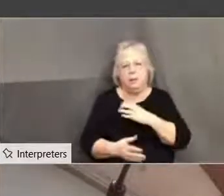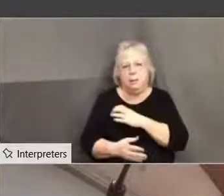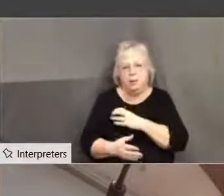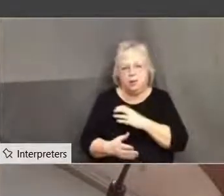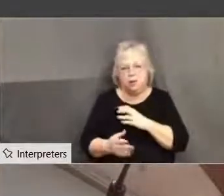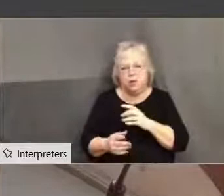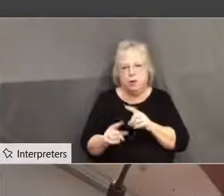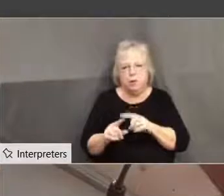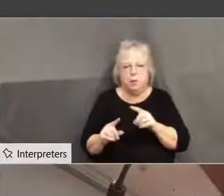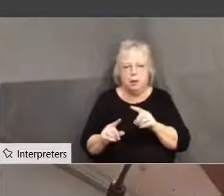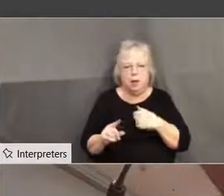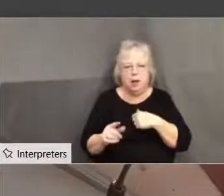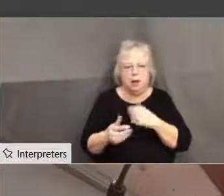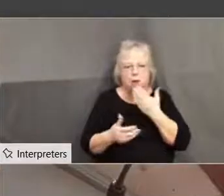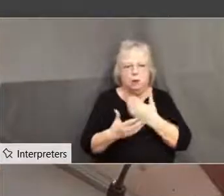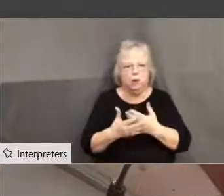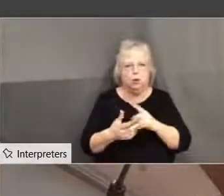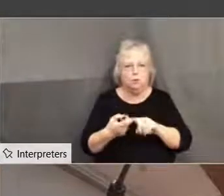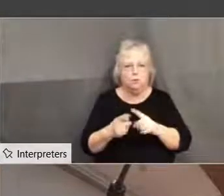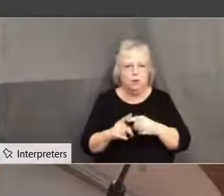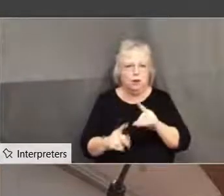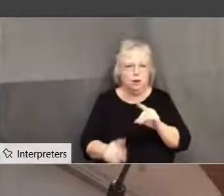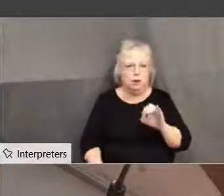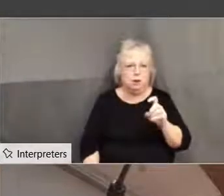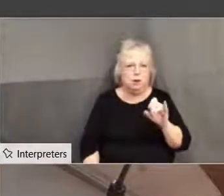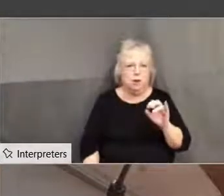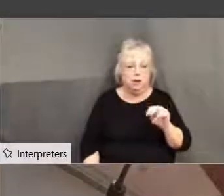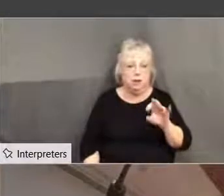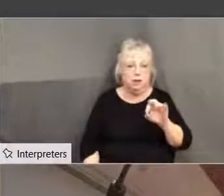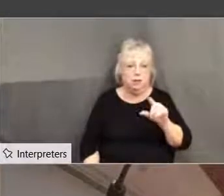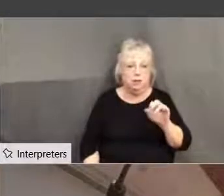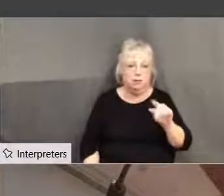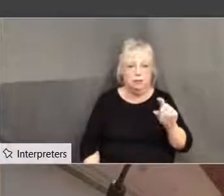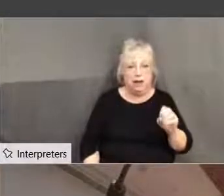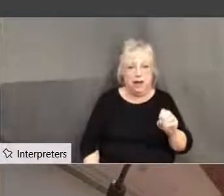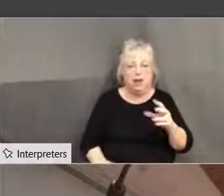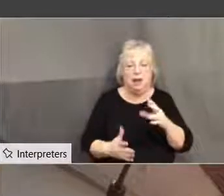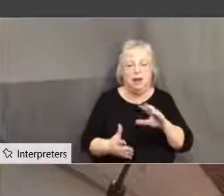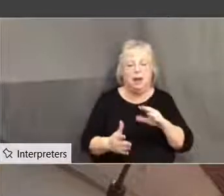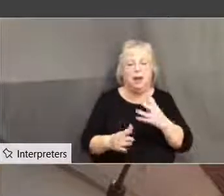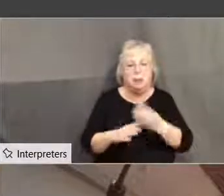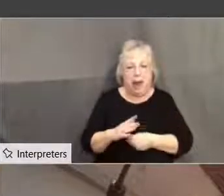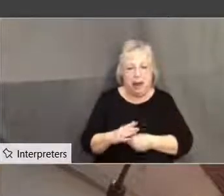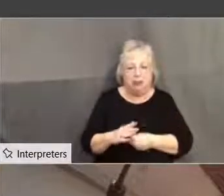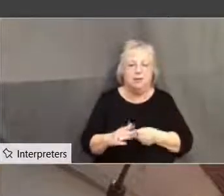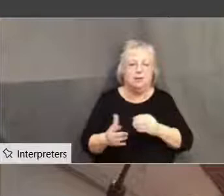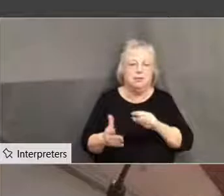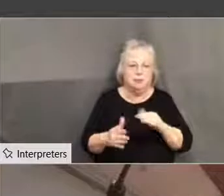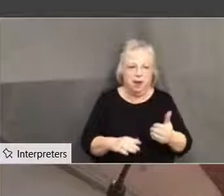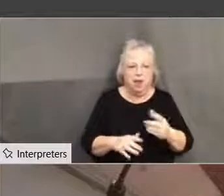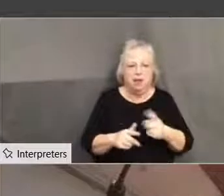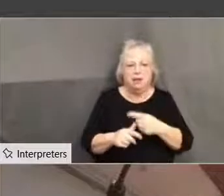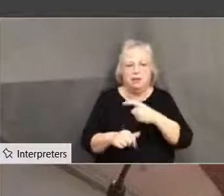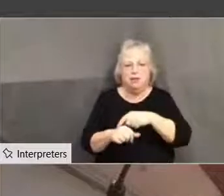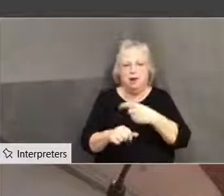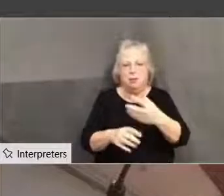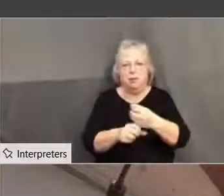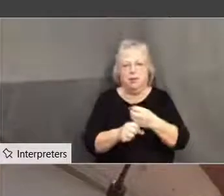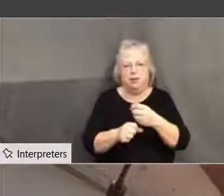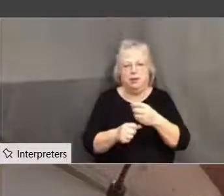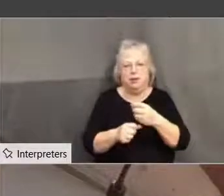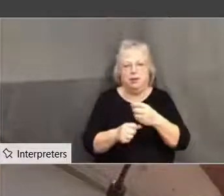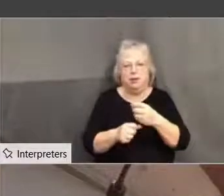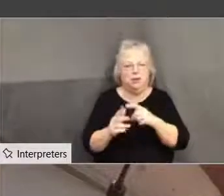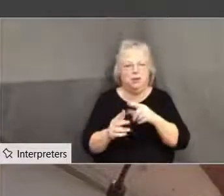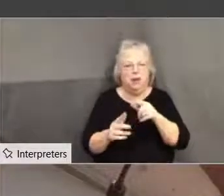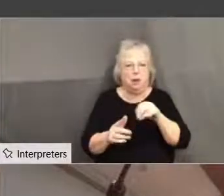our good friend Dixon Flake passed, and what people don't know is that the first time I received the keys to that park and walked through the gates, he